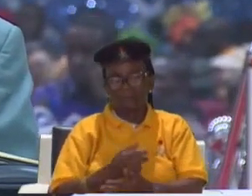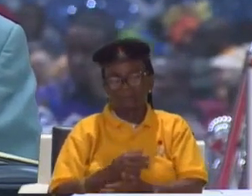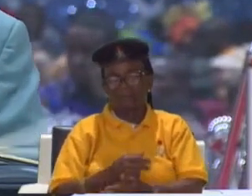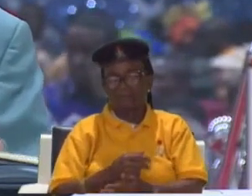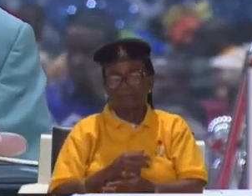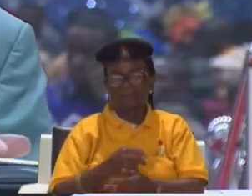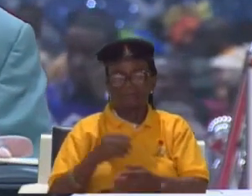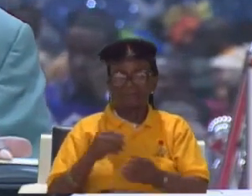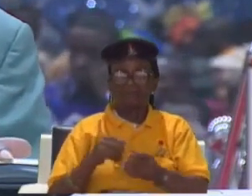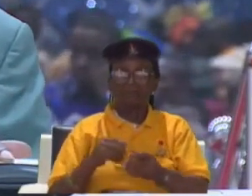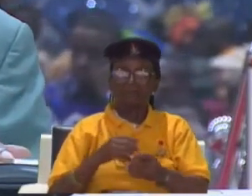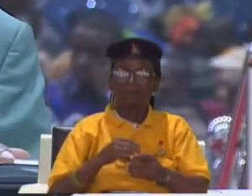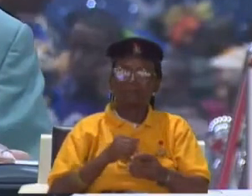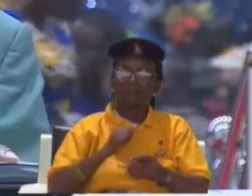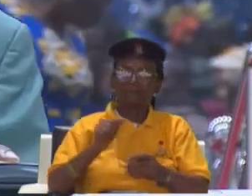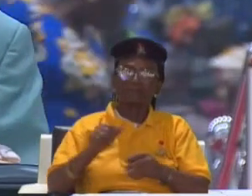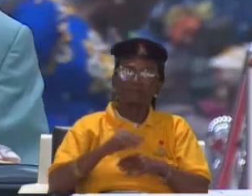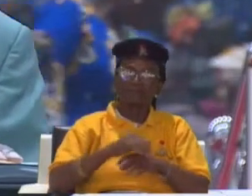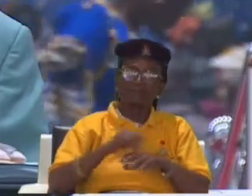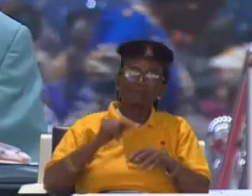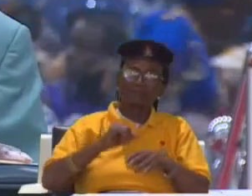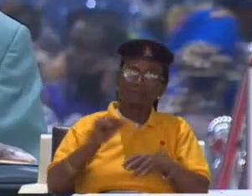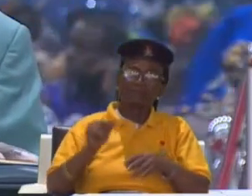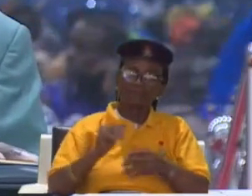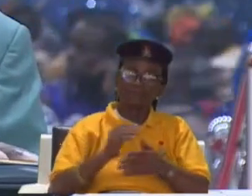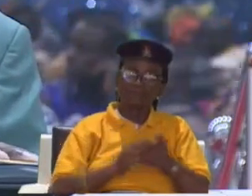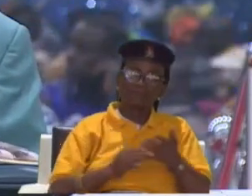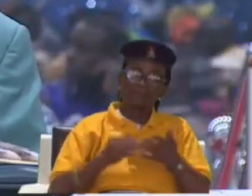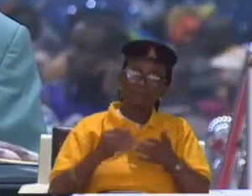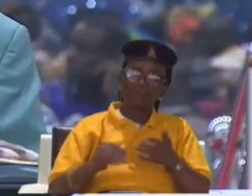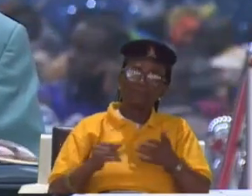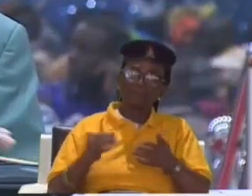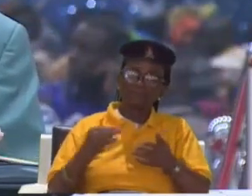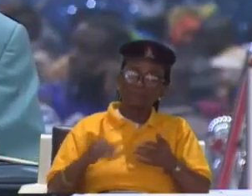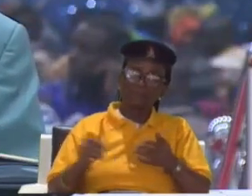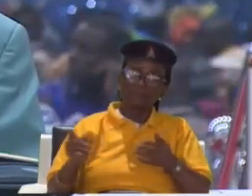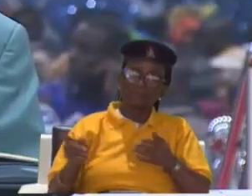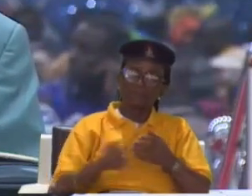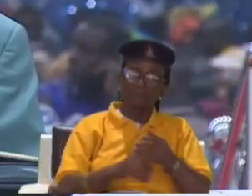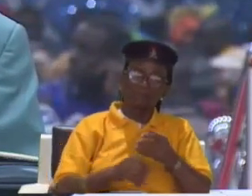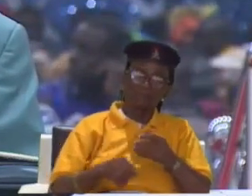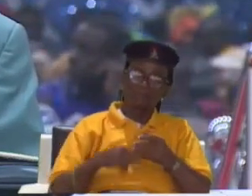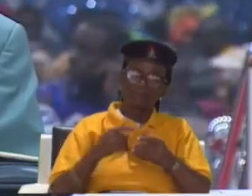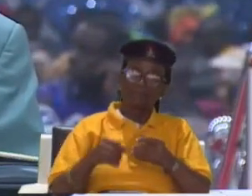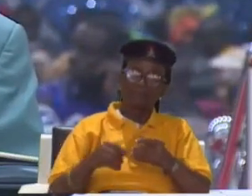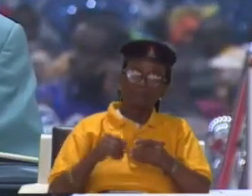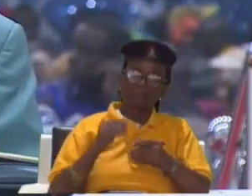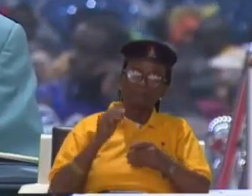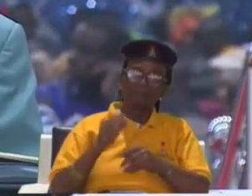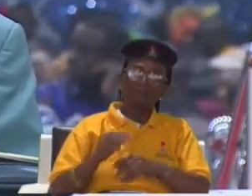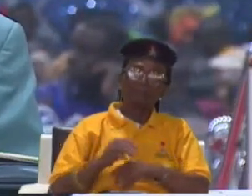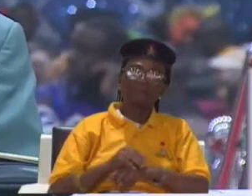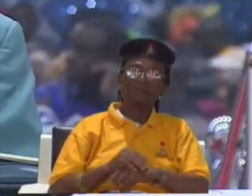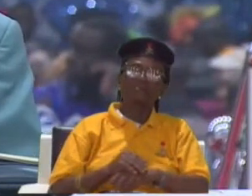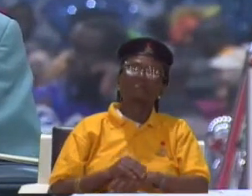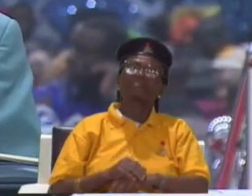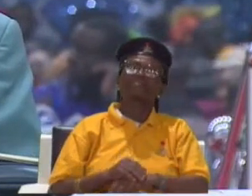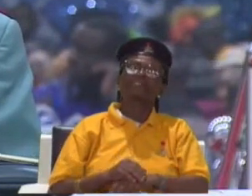I'm calling on some of you who would love to join a club.